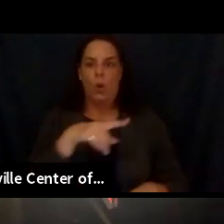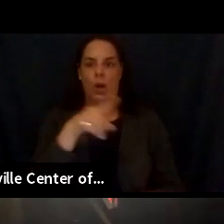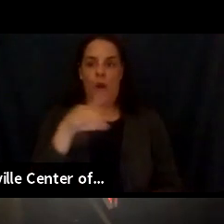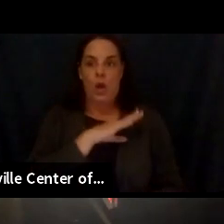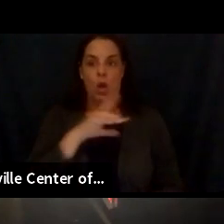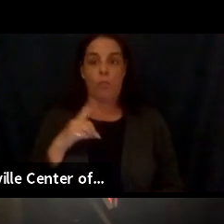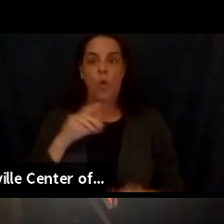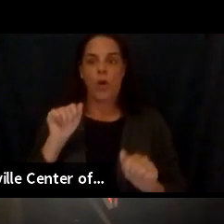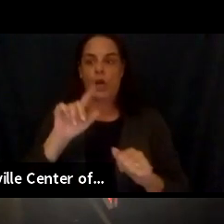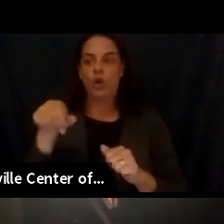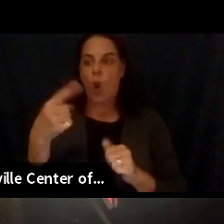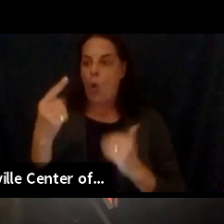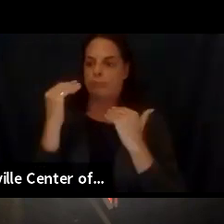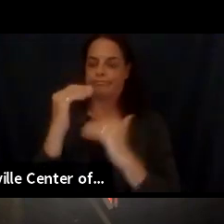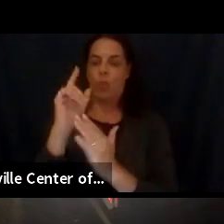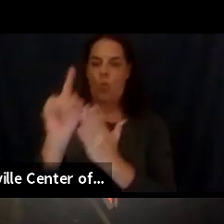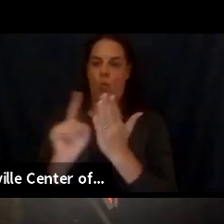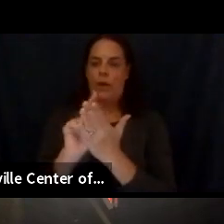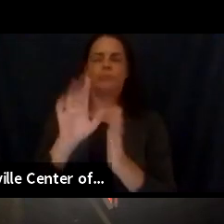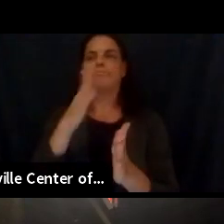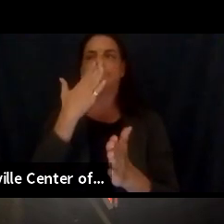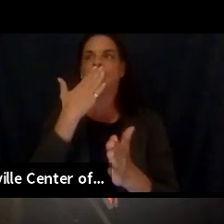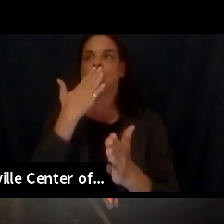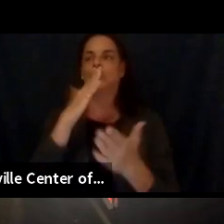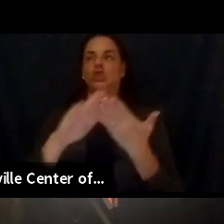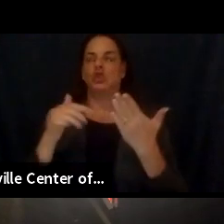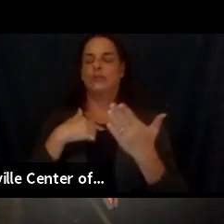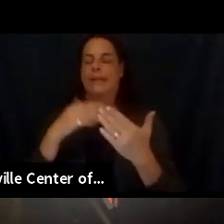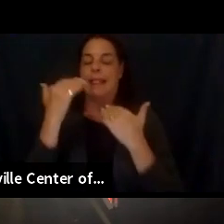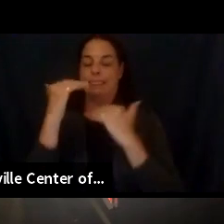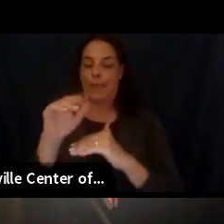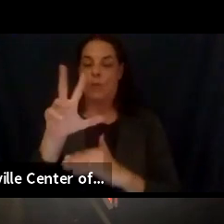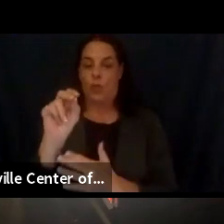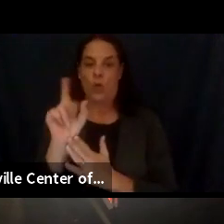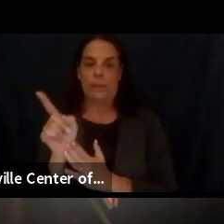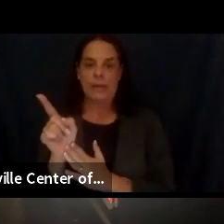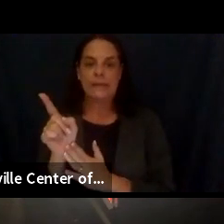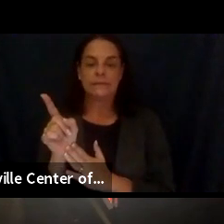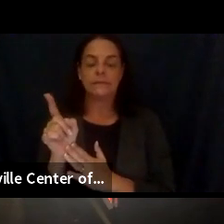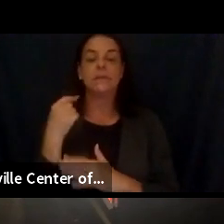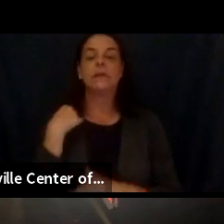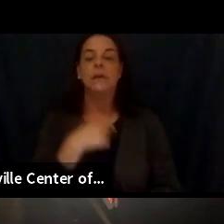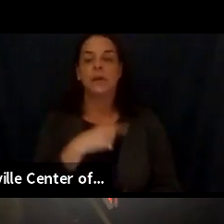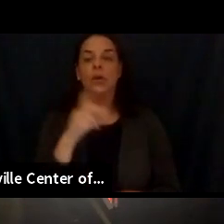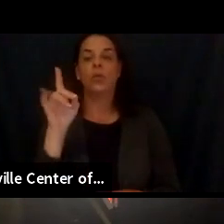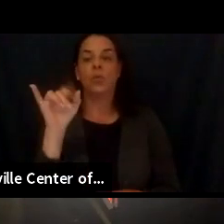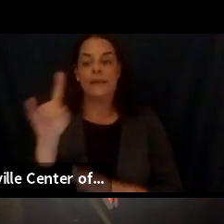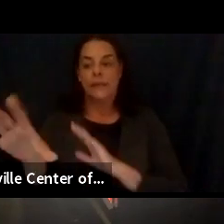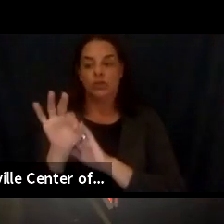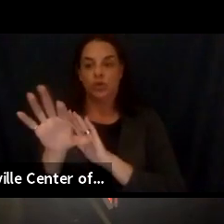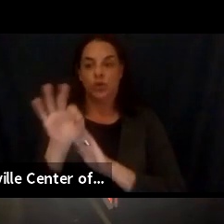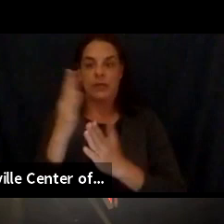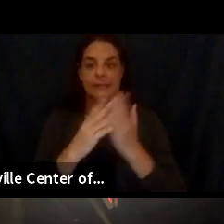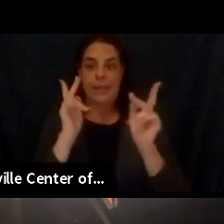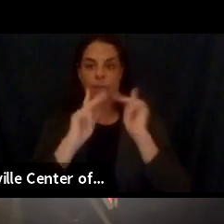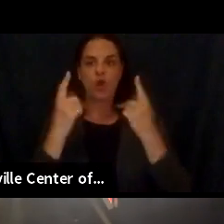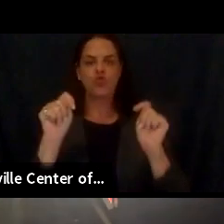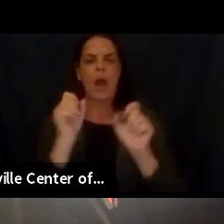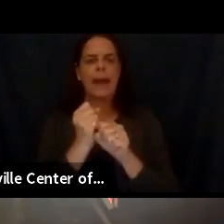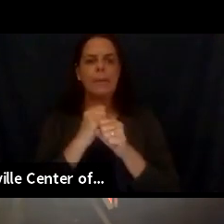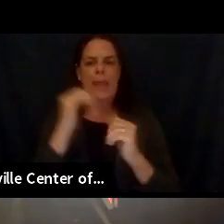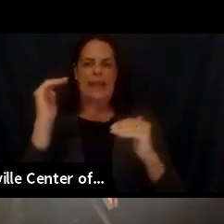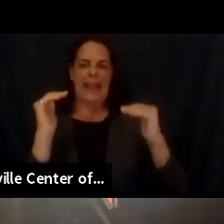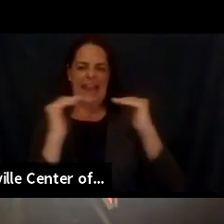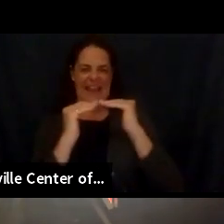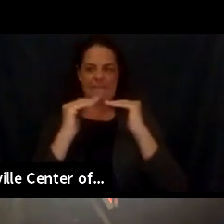only dedicated 1 hour, 30 minutes. We did choose some folks. We tried to make it as even as we